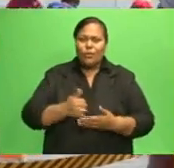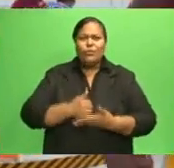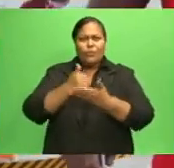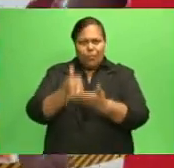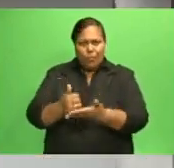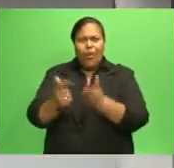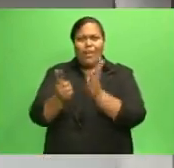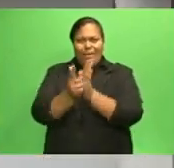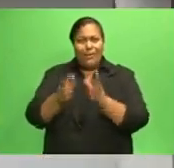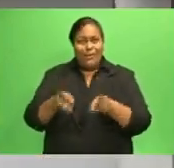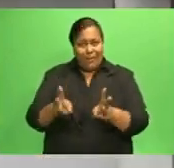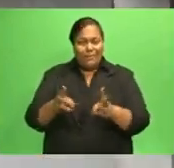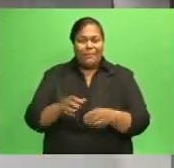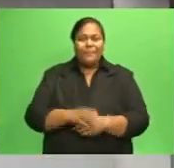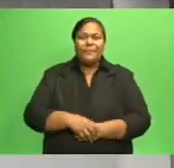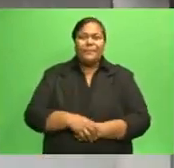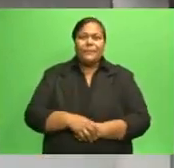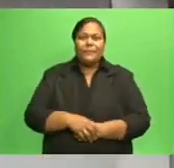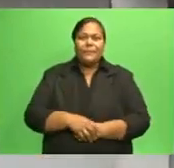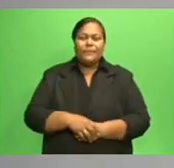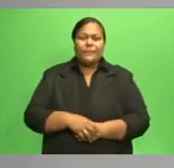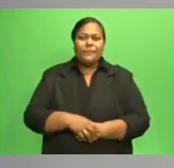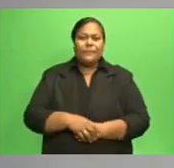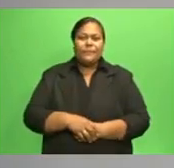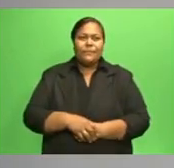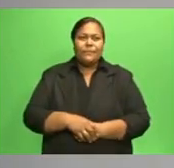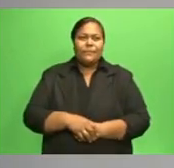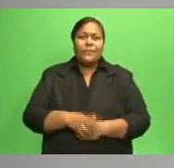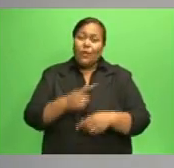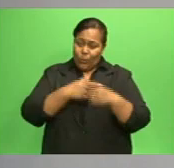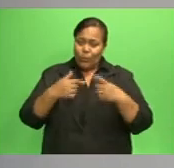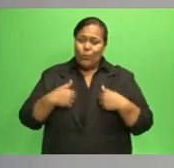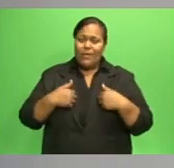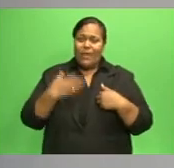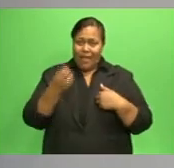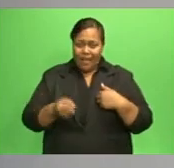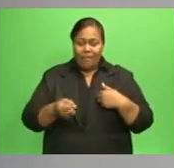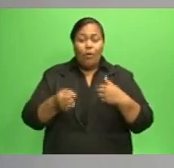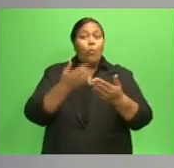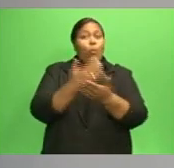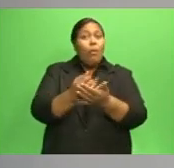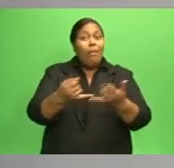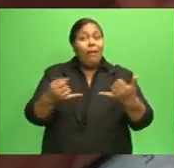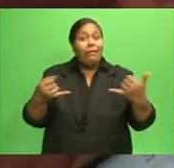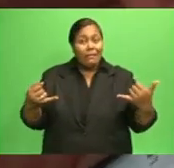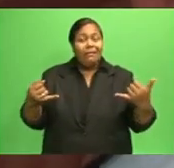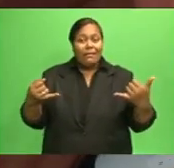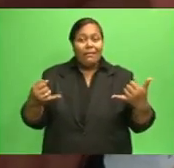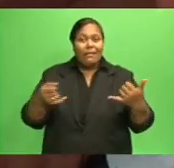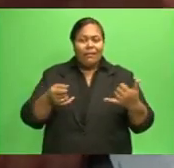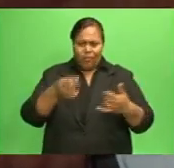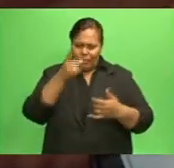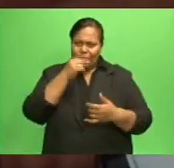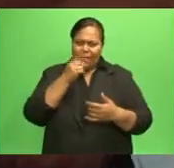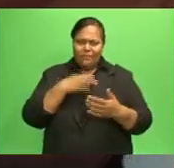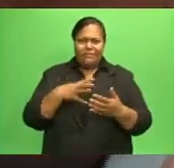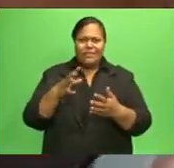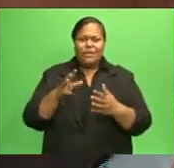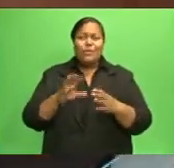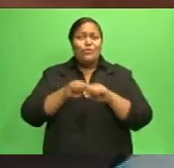various approaches. We started to use our online platforms, encouraged members of the public and clients to reach out to us through social